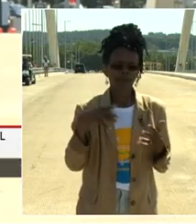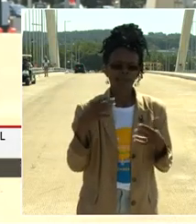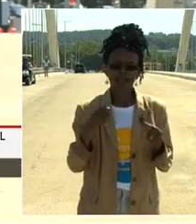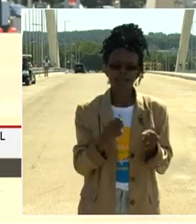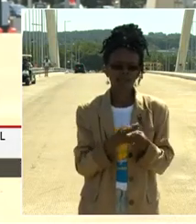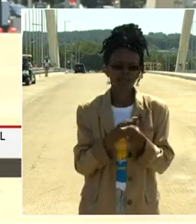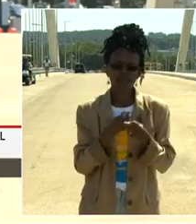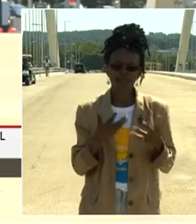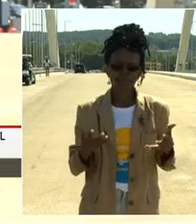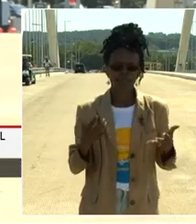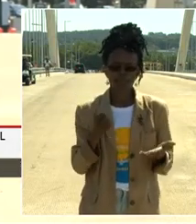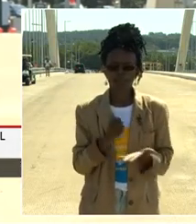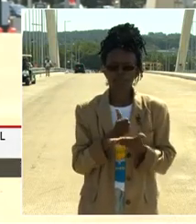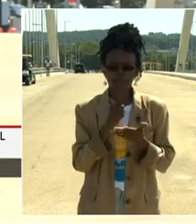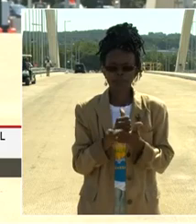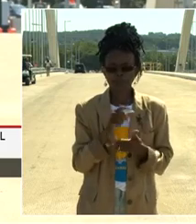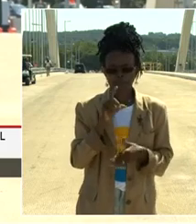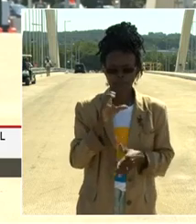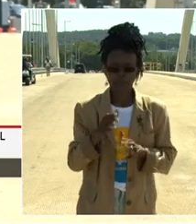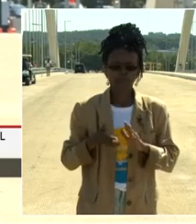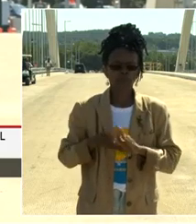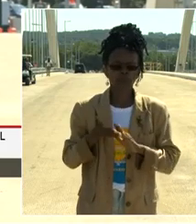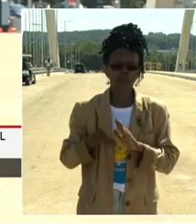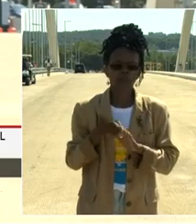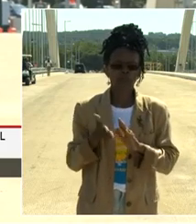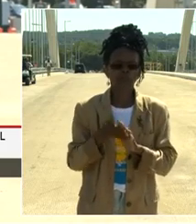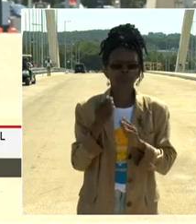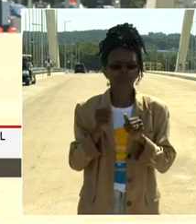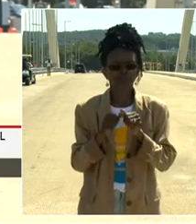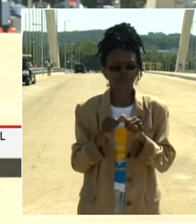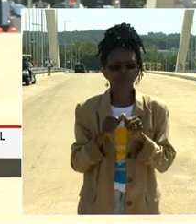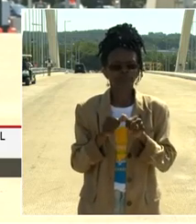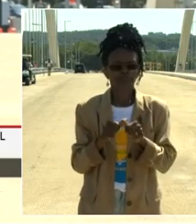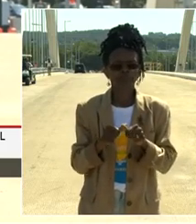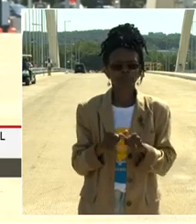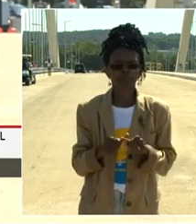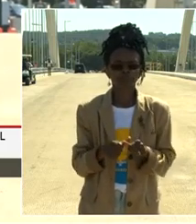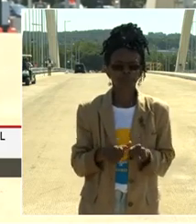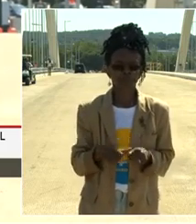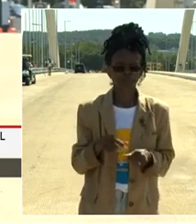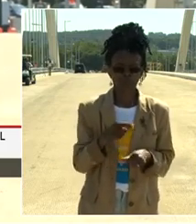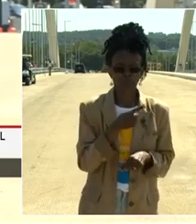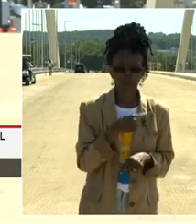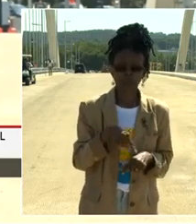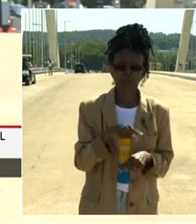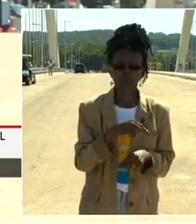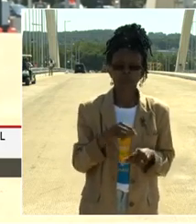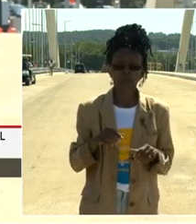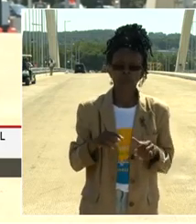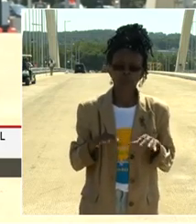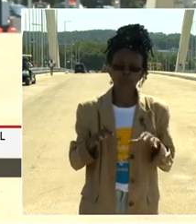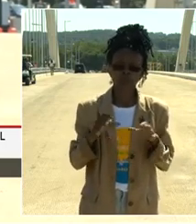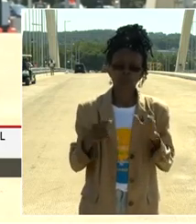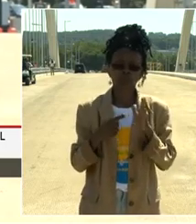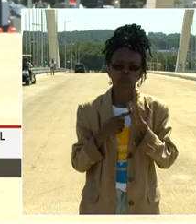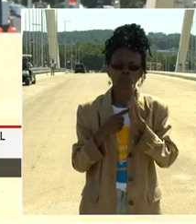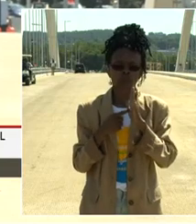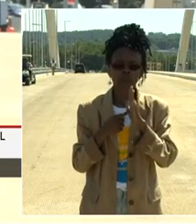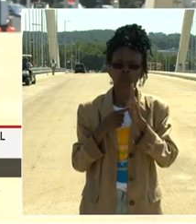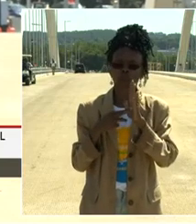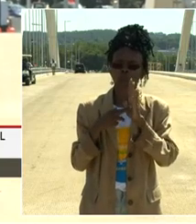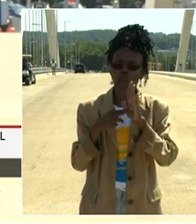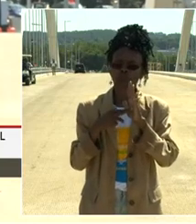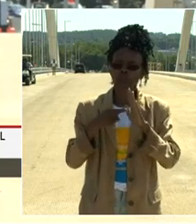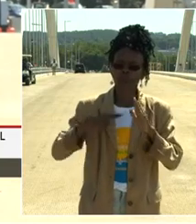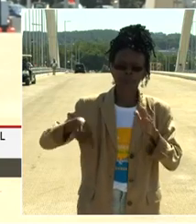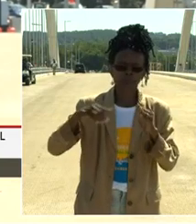tick. And they have the privilege of representing the great communities on each side of this bridge. So first,